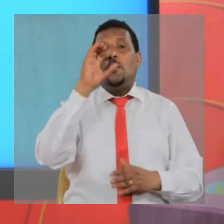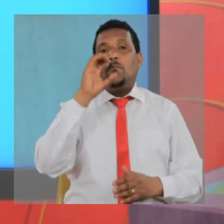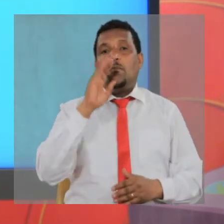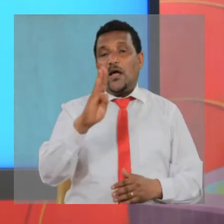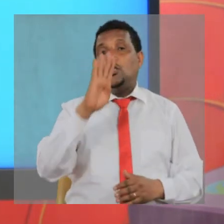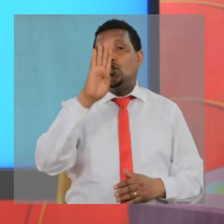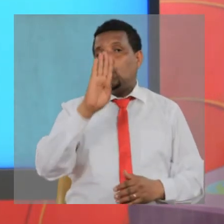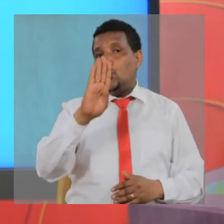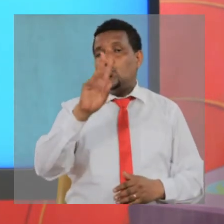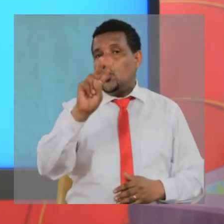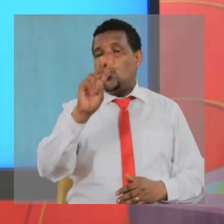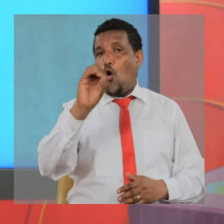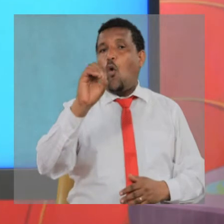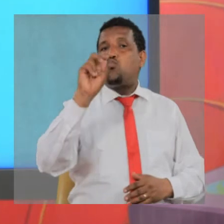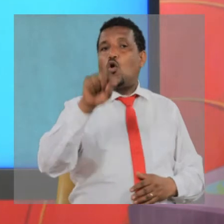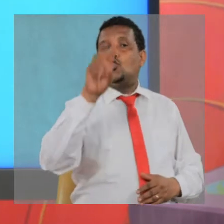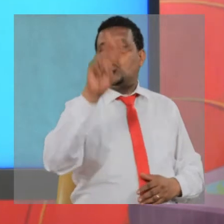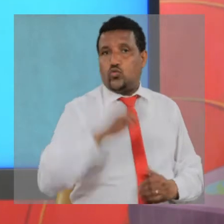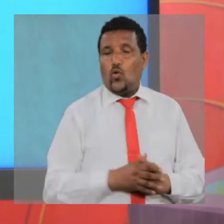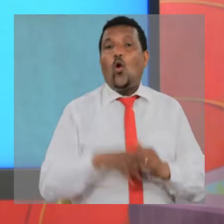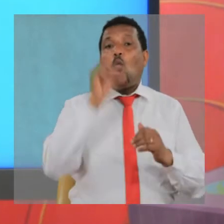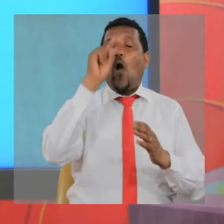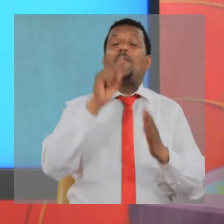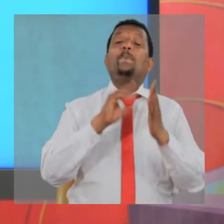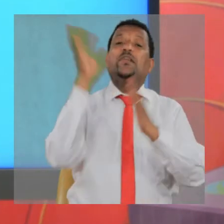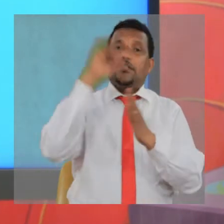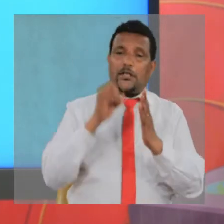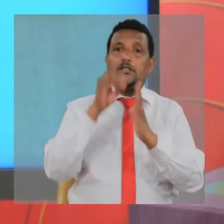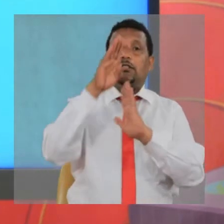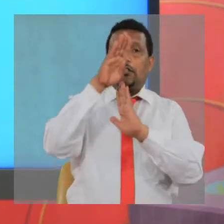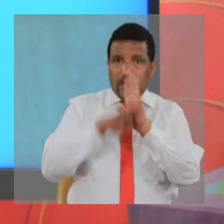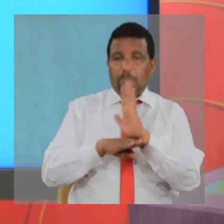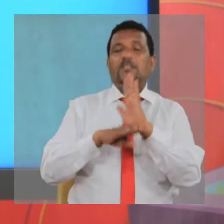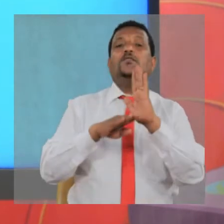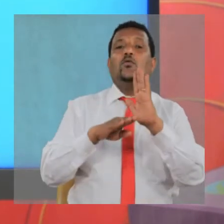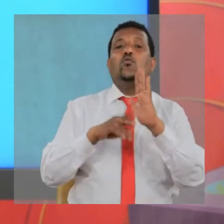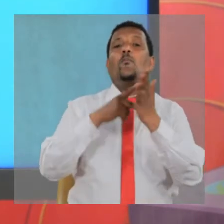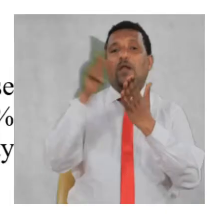0.2, and a 1% decrement in price leads to a